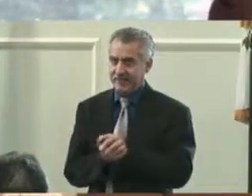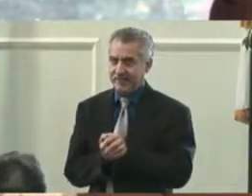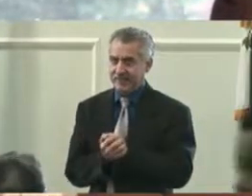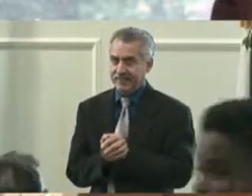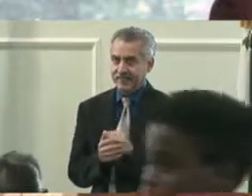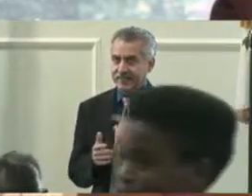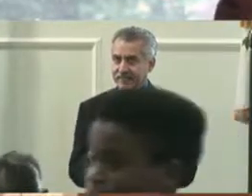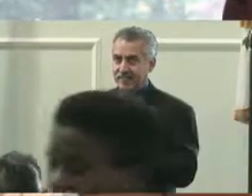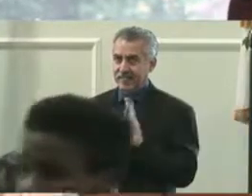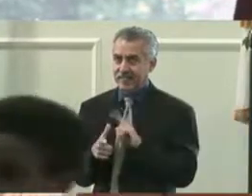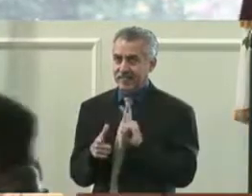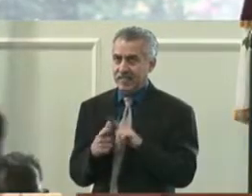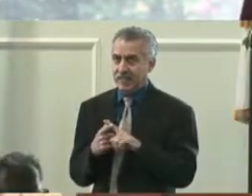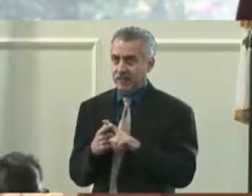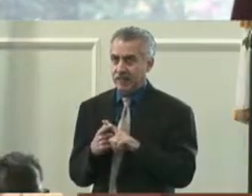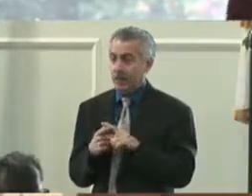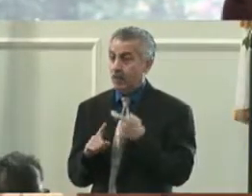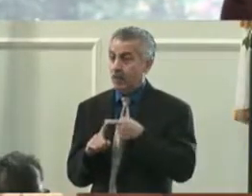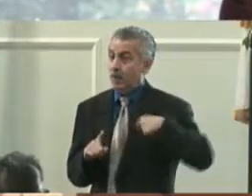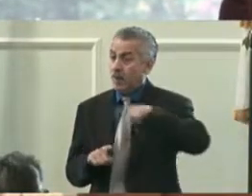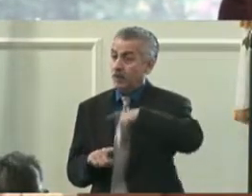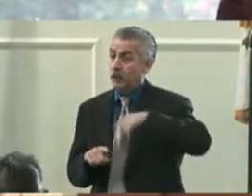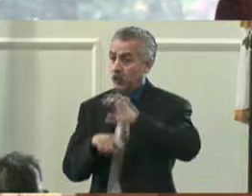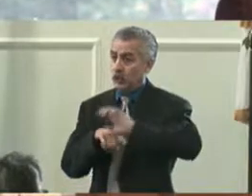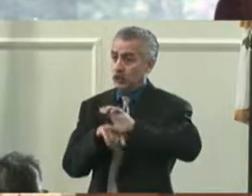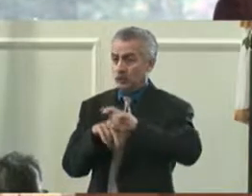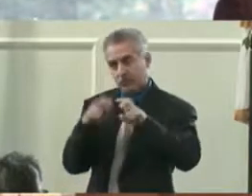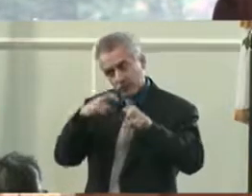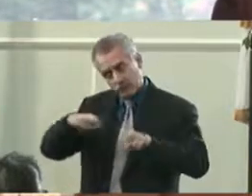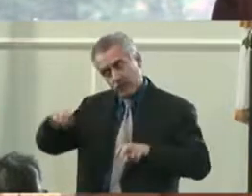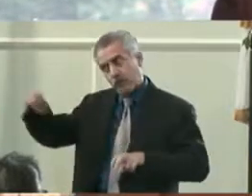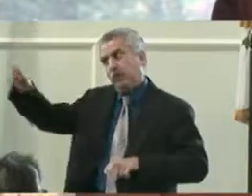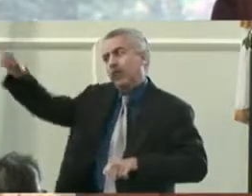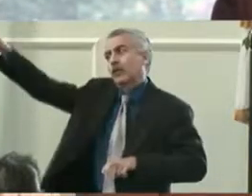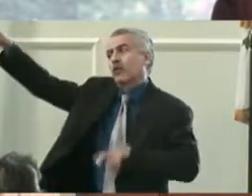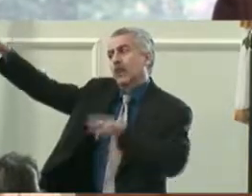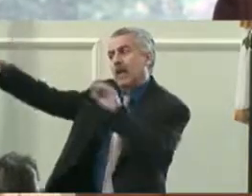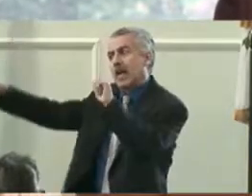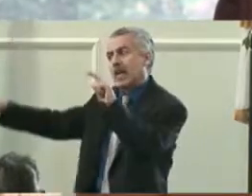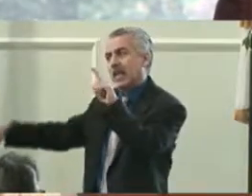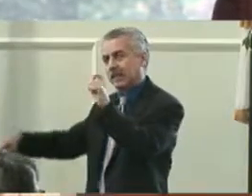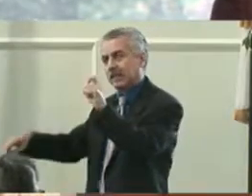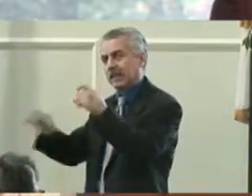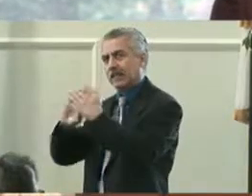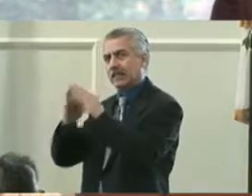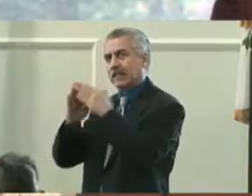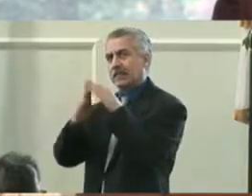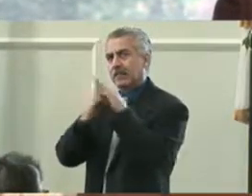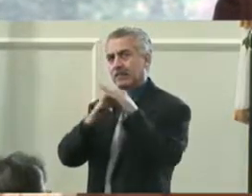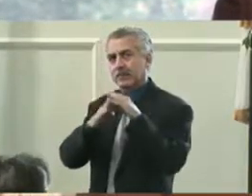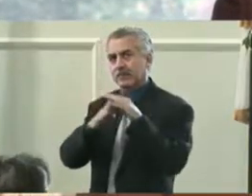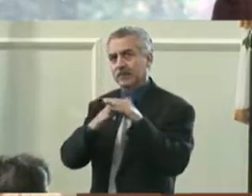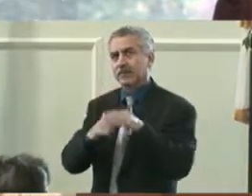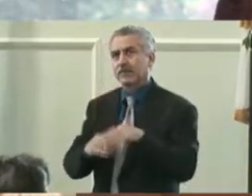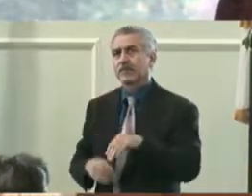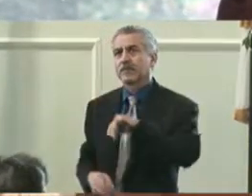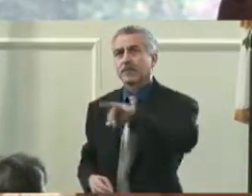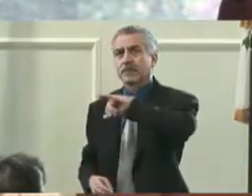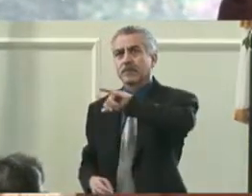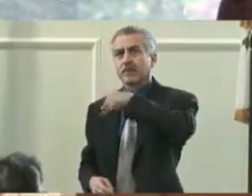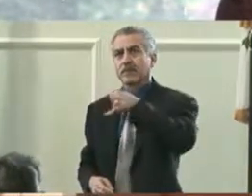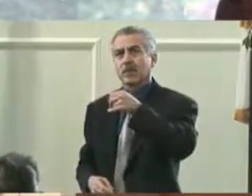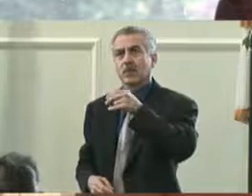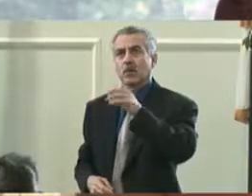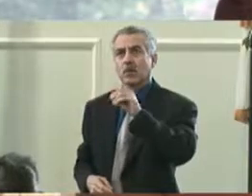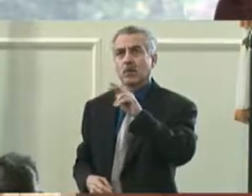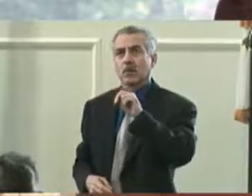have from our church to the Community Praise Church in Alexandria, Virginia, Cassandra Jones, and next week we'll do